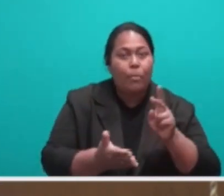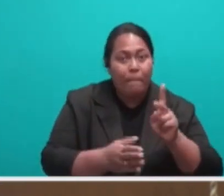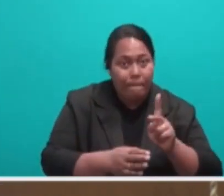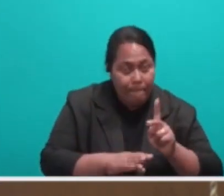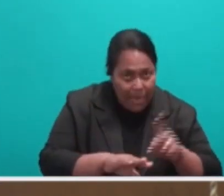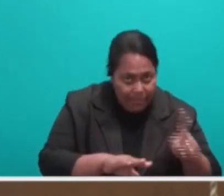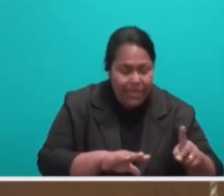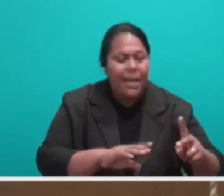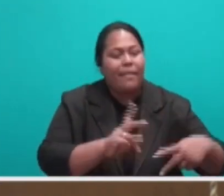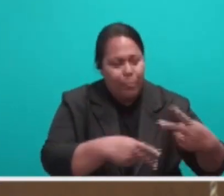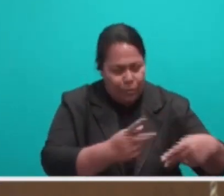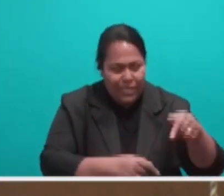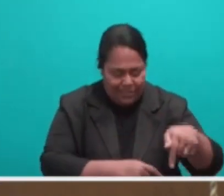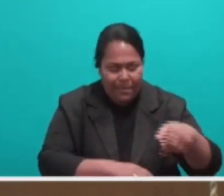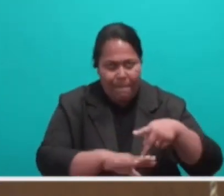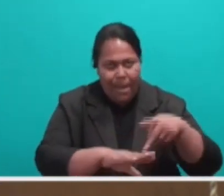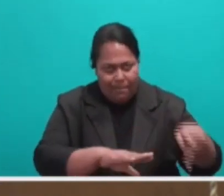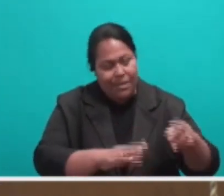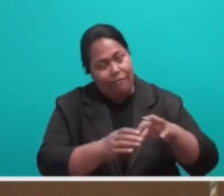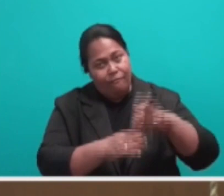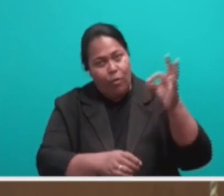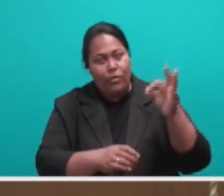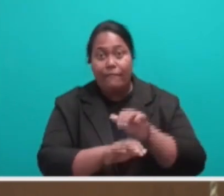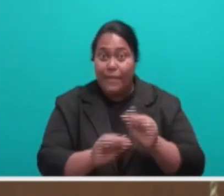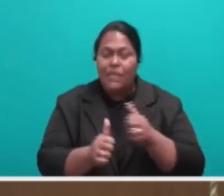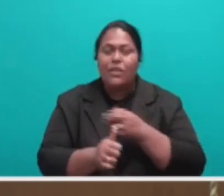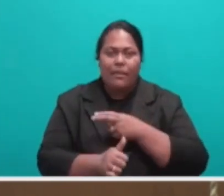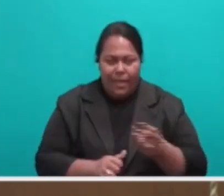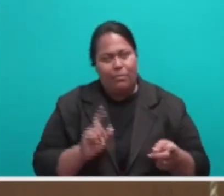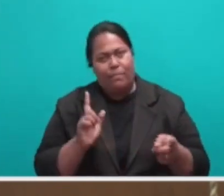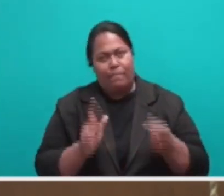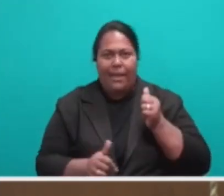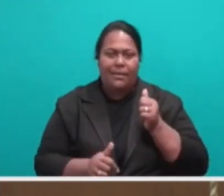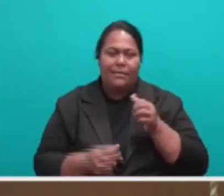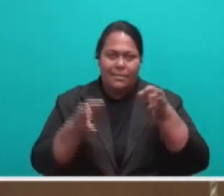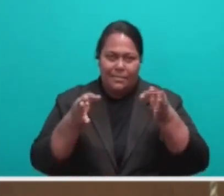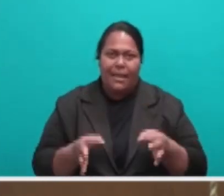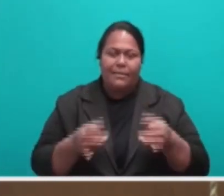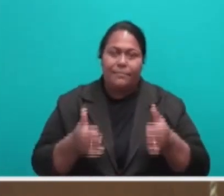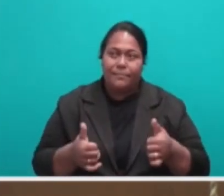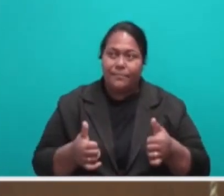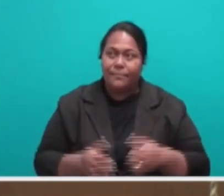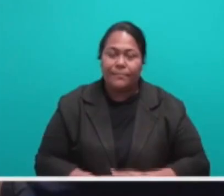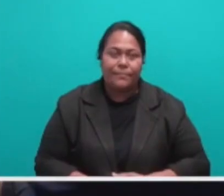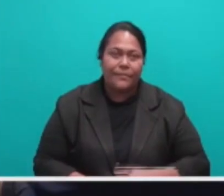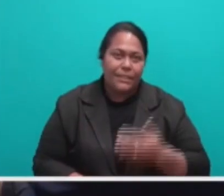the subsequent debate and vote has taken place. Thank you, Speaker. Is there a second?